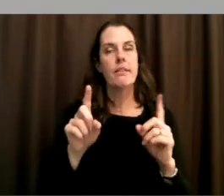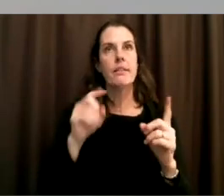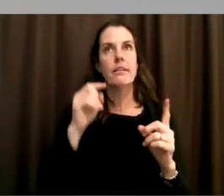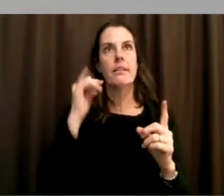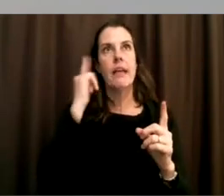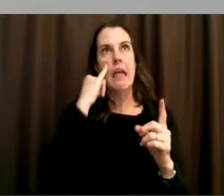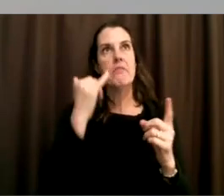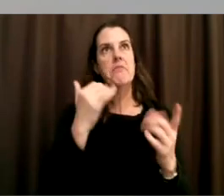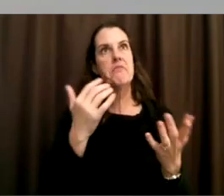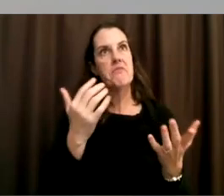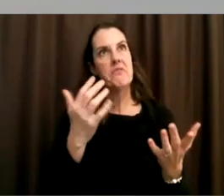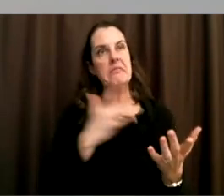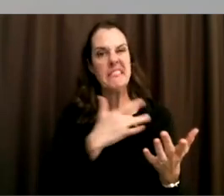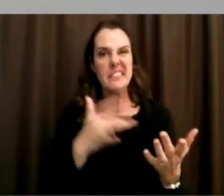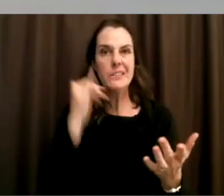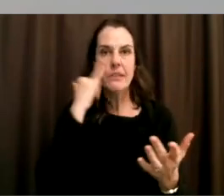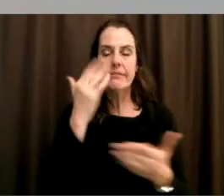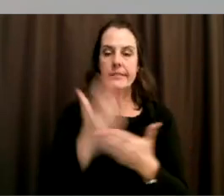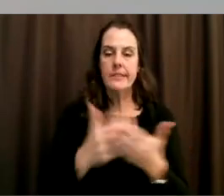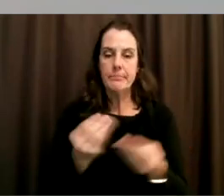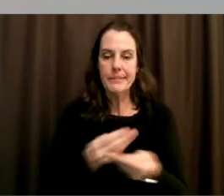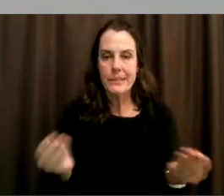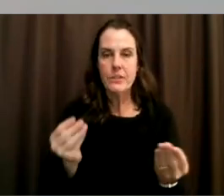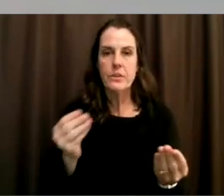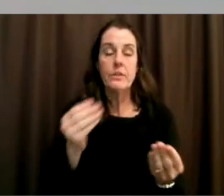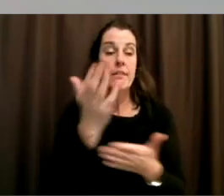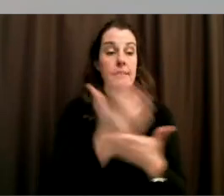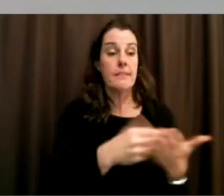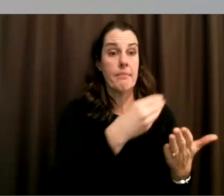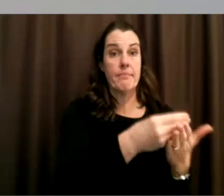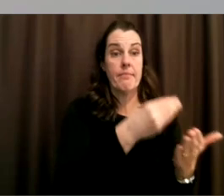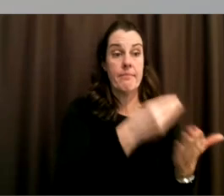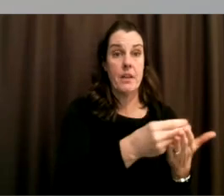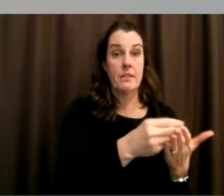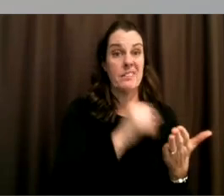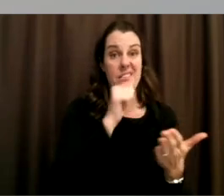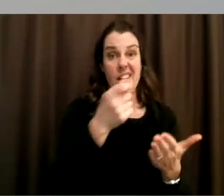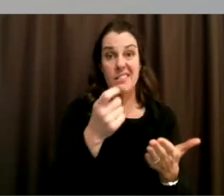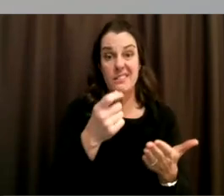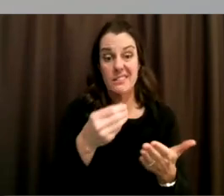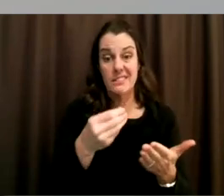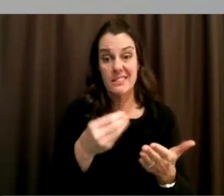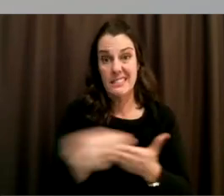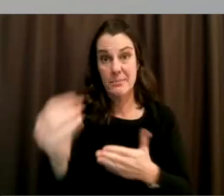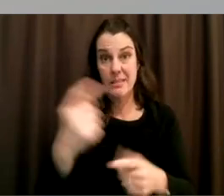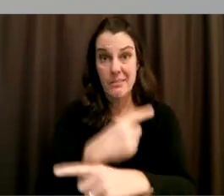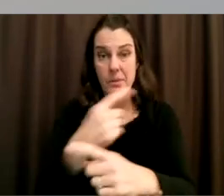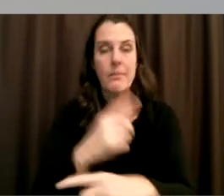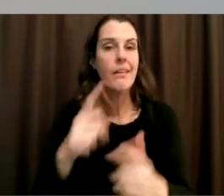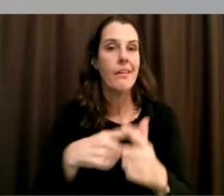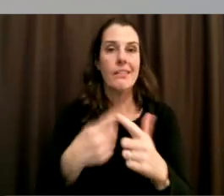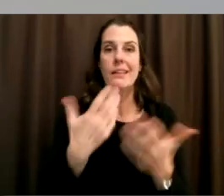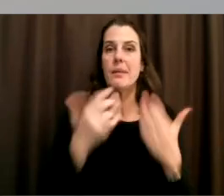there are some materially misspent funds, you might have to, repay the funds to the federal